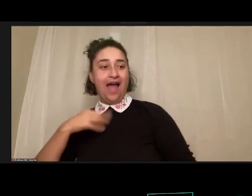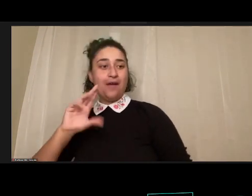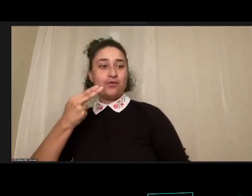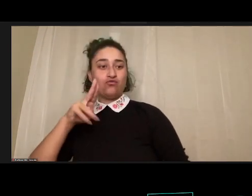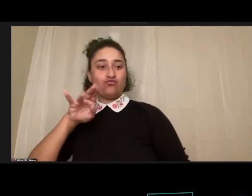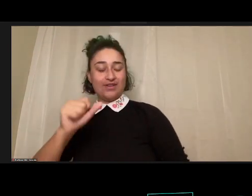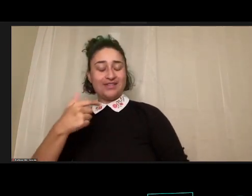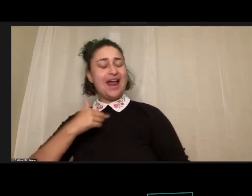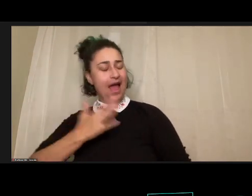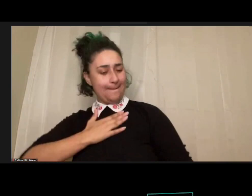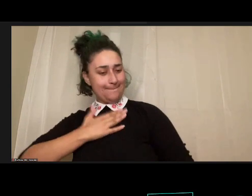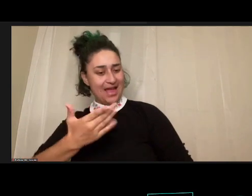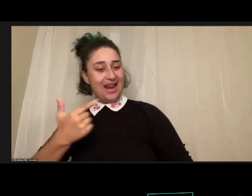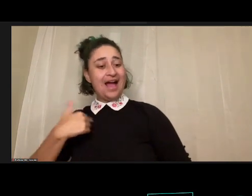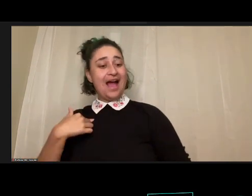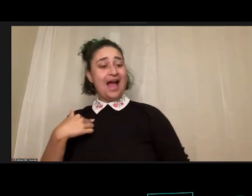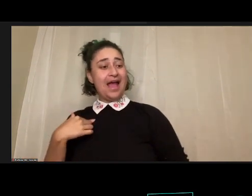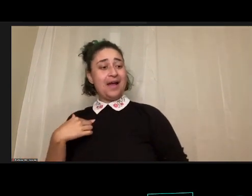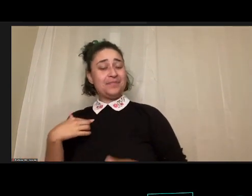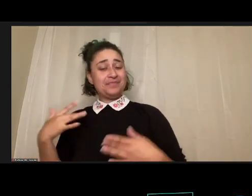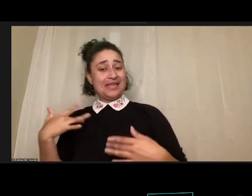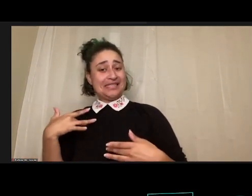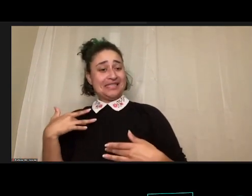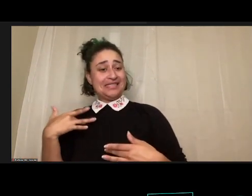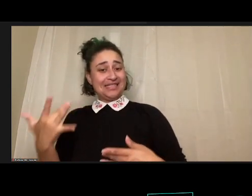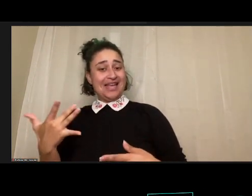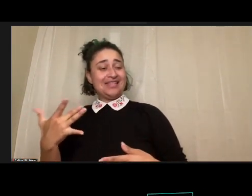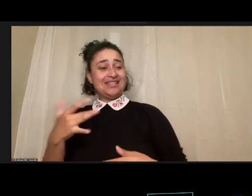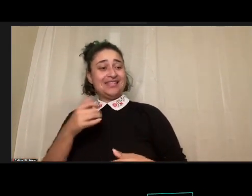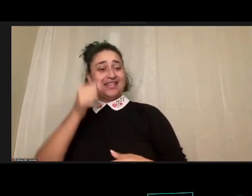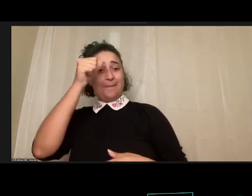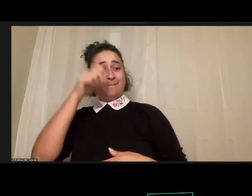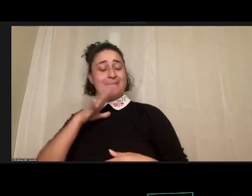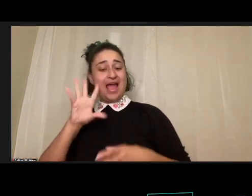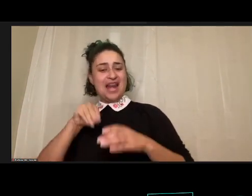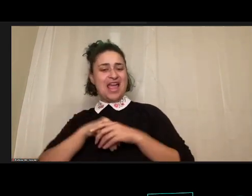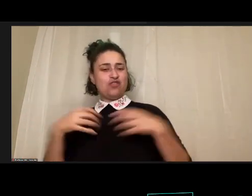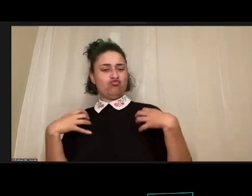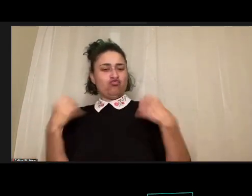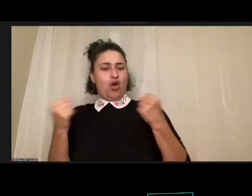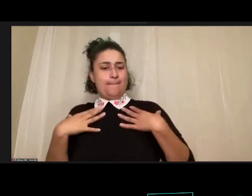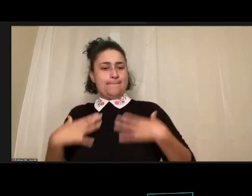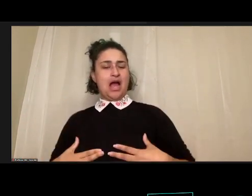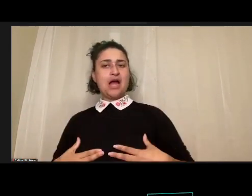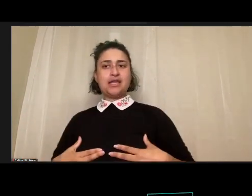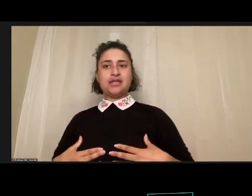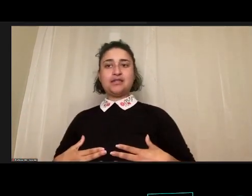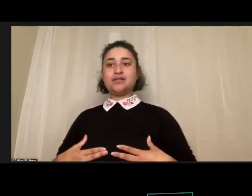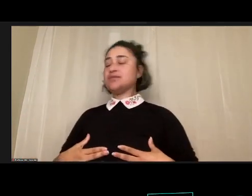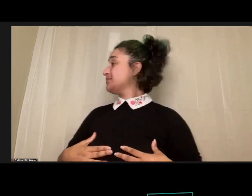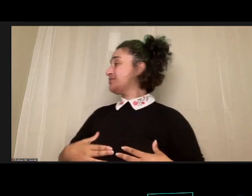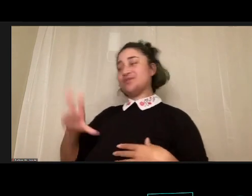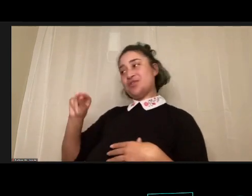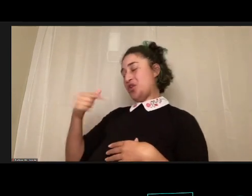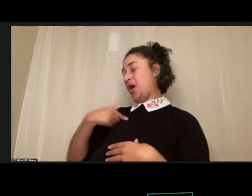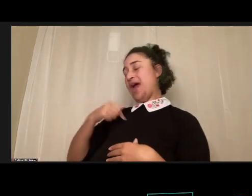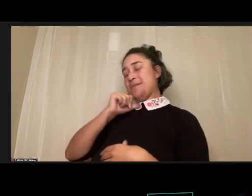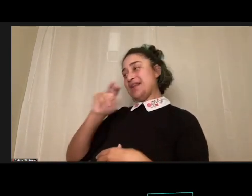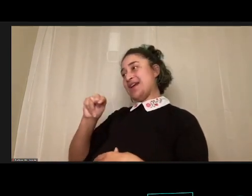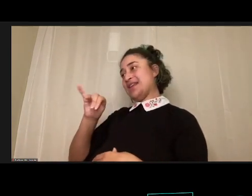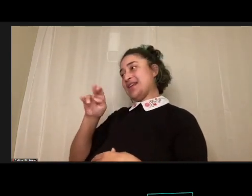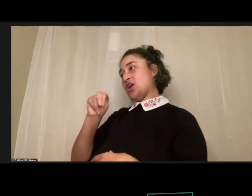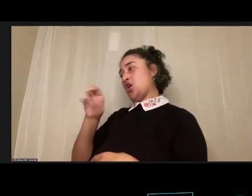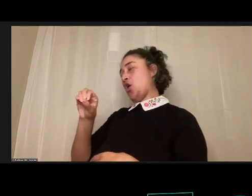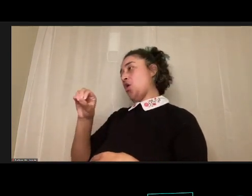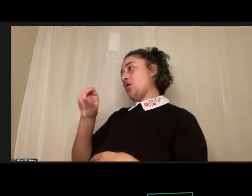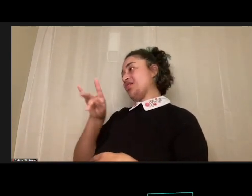a sensitive man trapped in a macho body. Nicolette? Oh, no. I am no longer Nicolette Sauvignon Blanc. From now on, you can